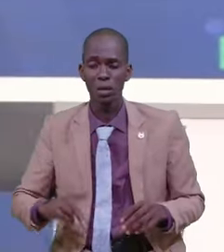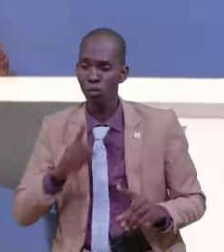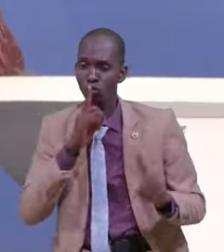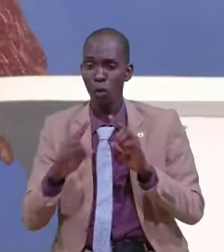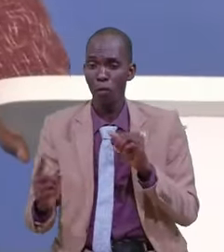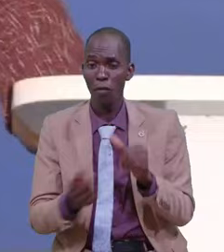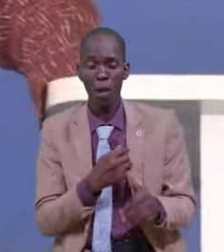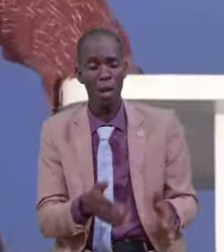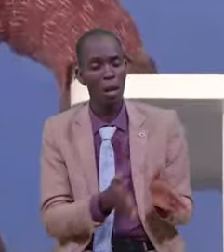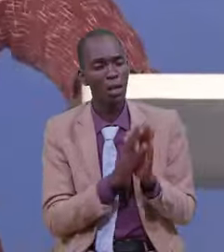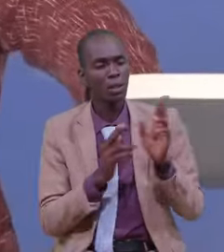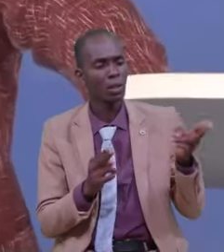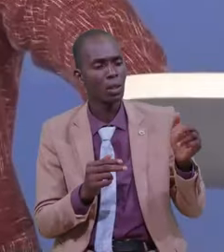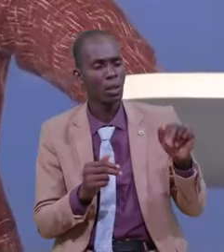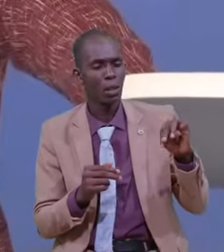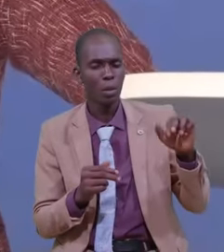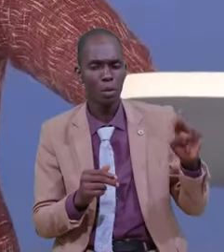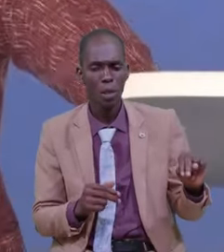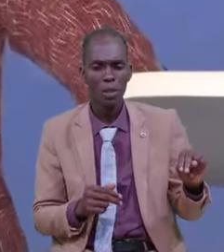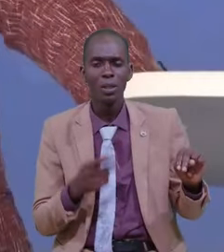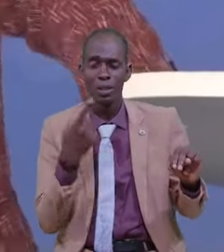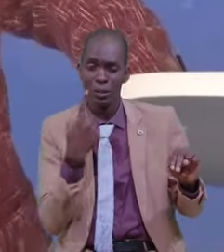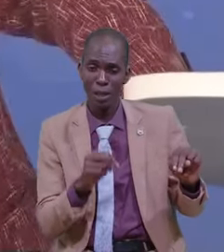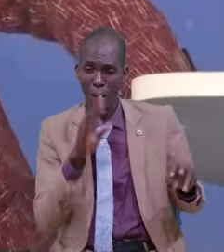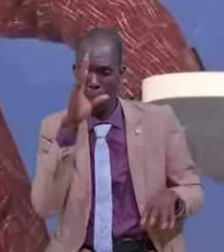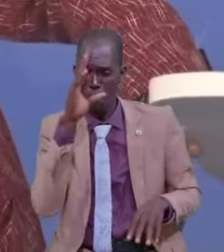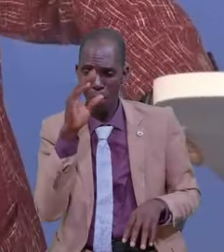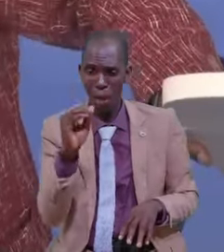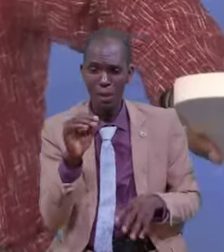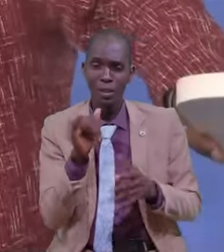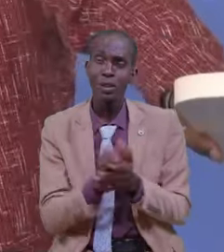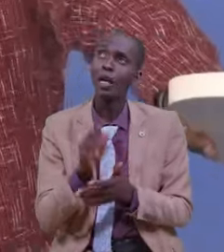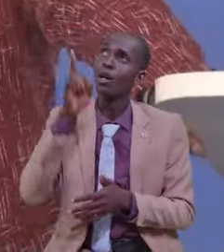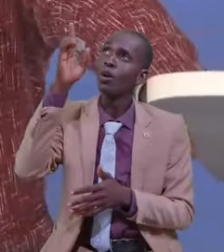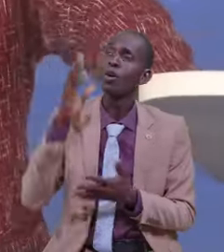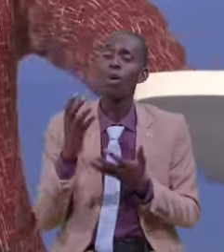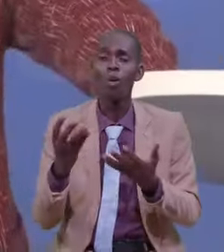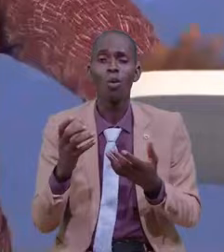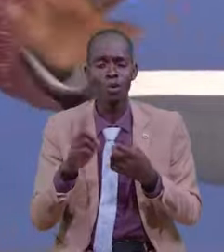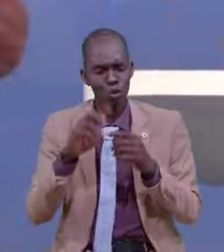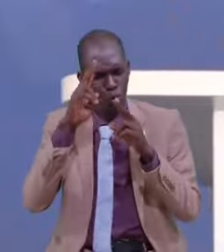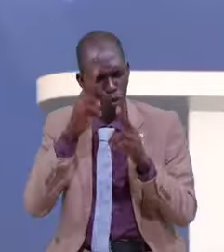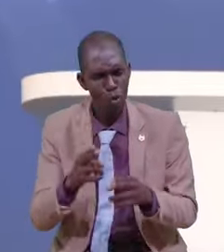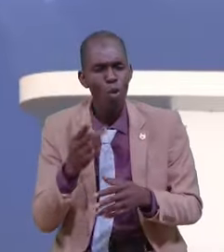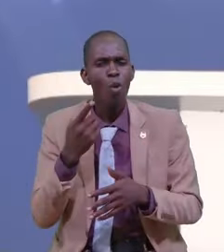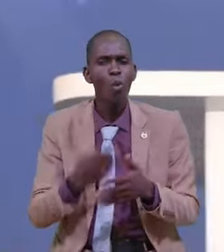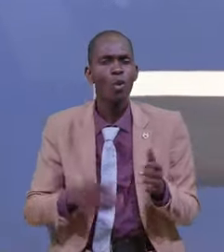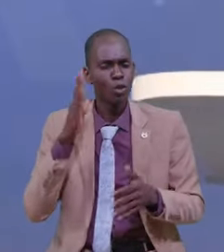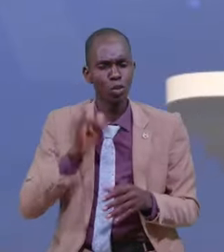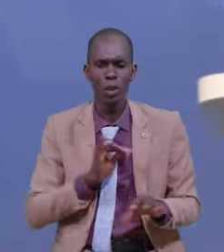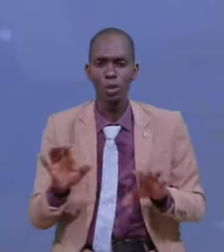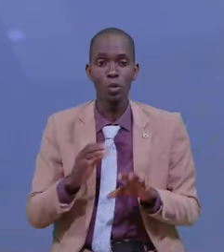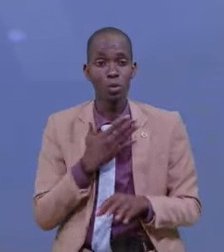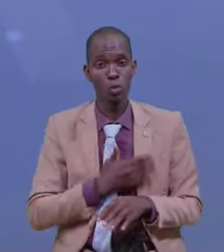that God wants to honor. What should I do to that man? Read the whole book of Esther when you get